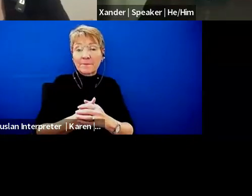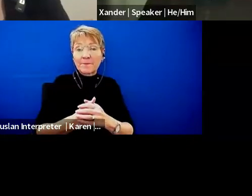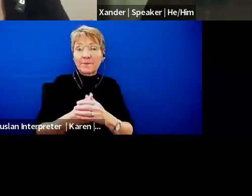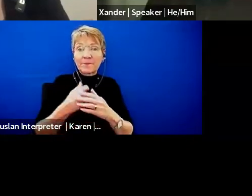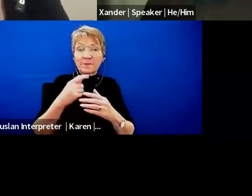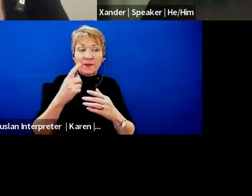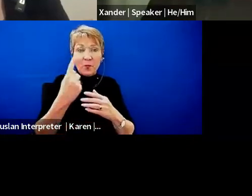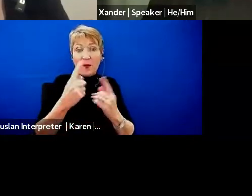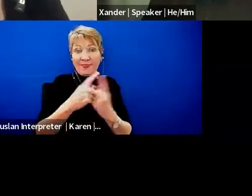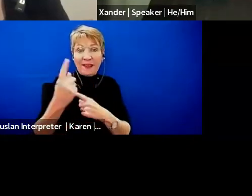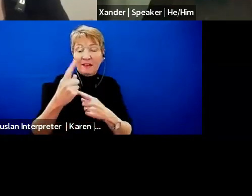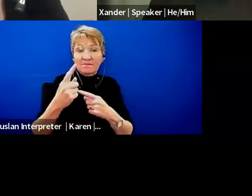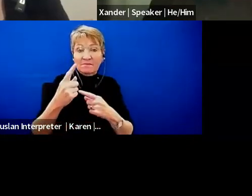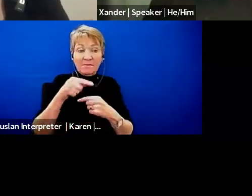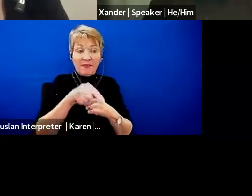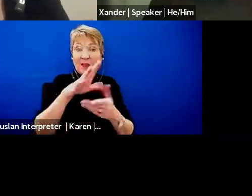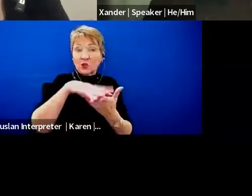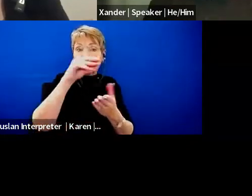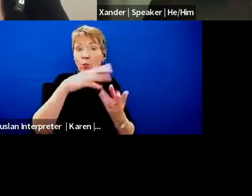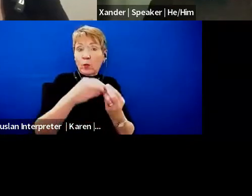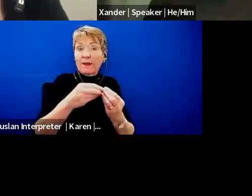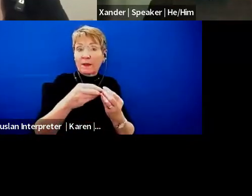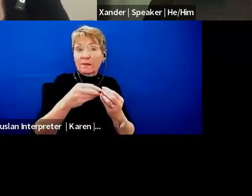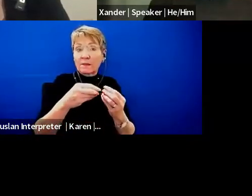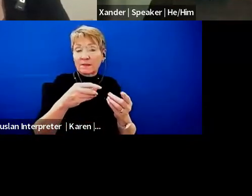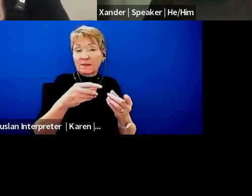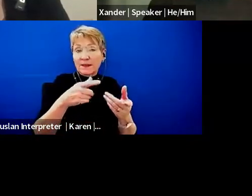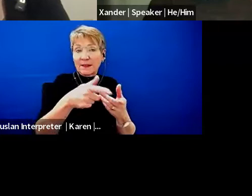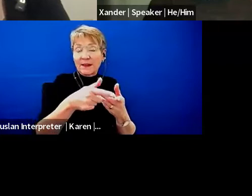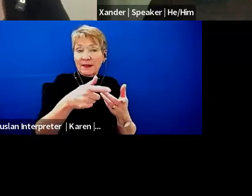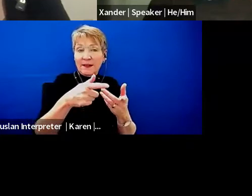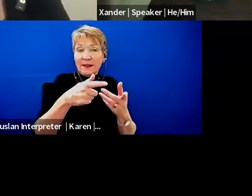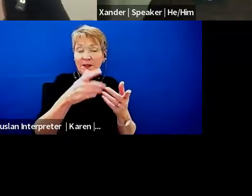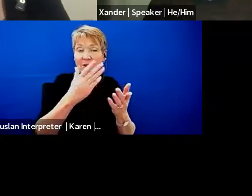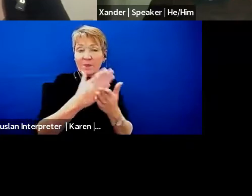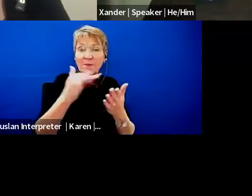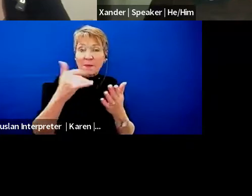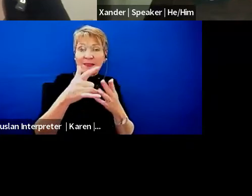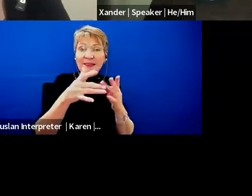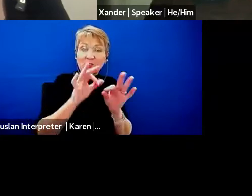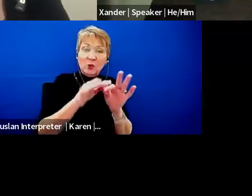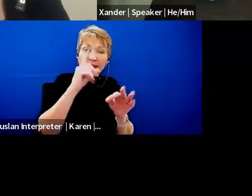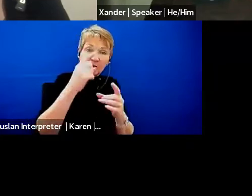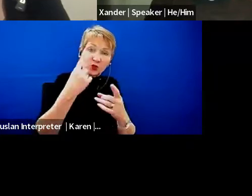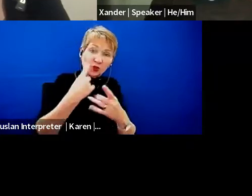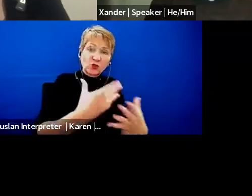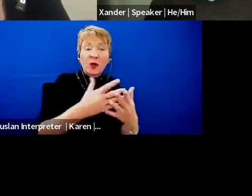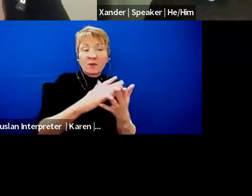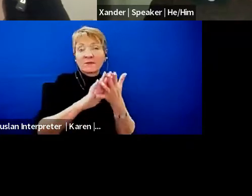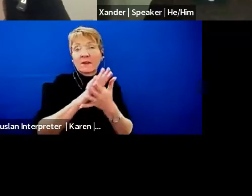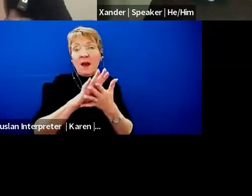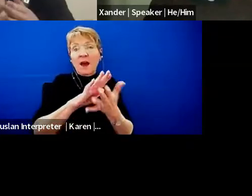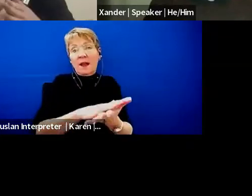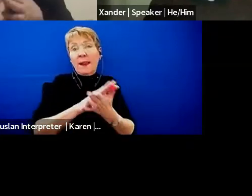with that student with our lovely interpreter would help demonstrate these lovely signs is the sign for help. So to